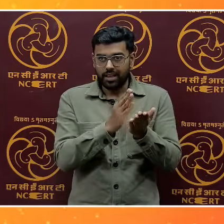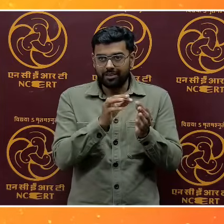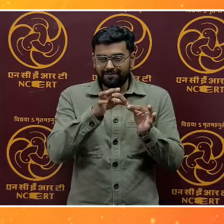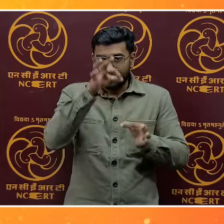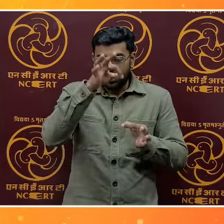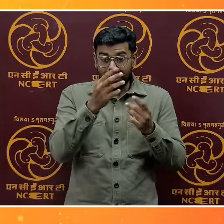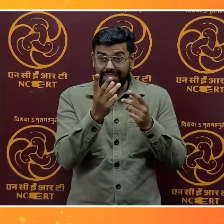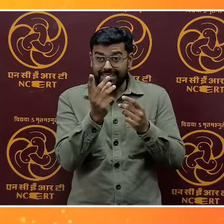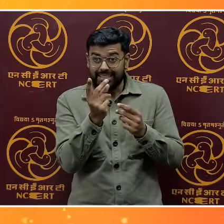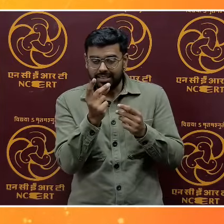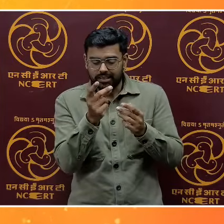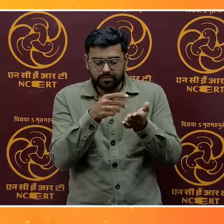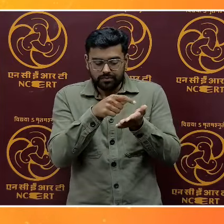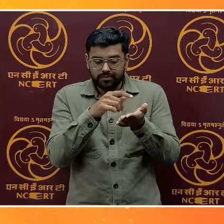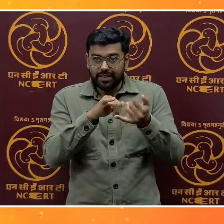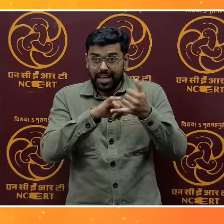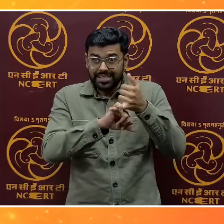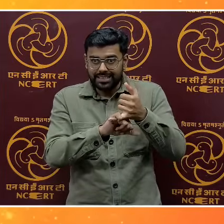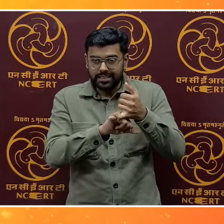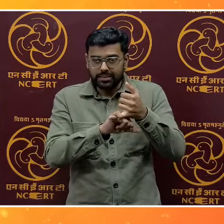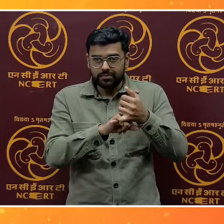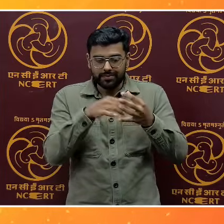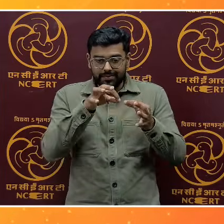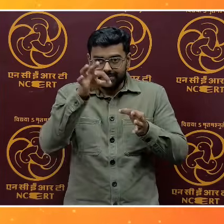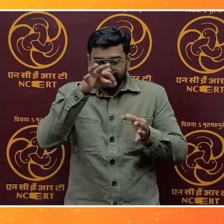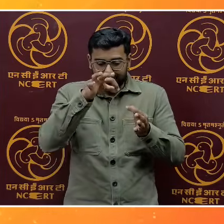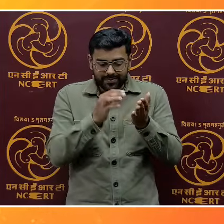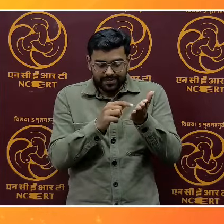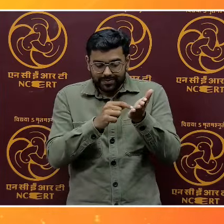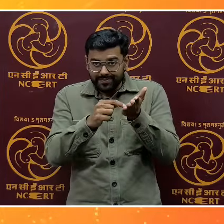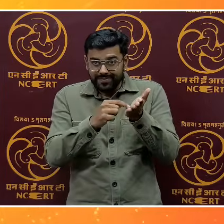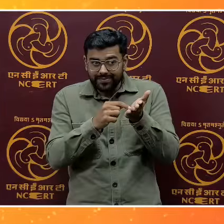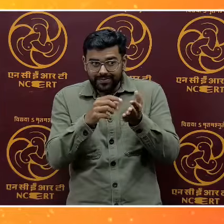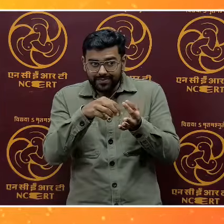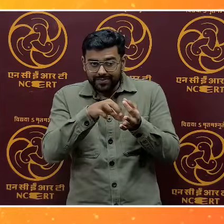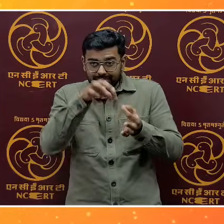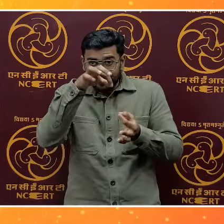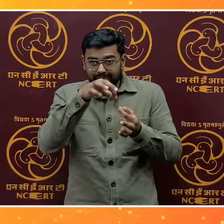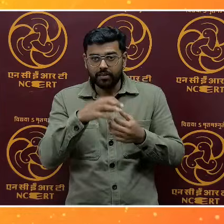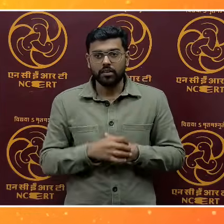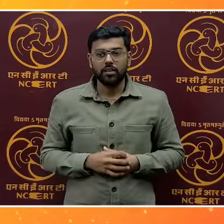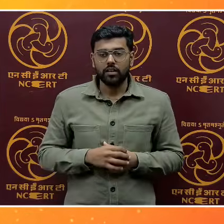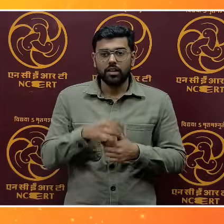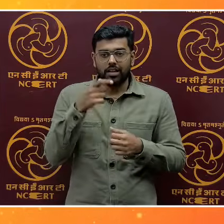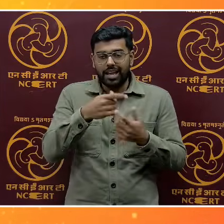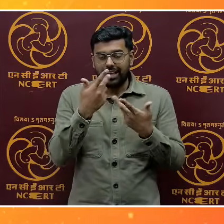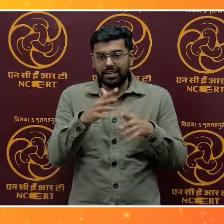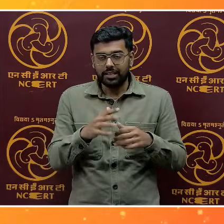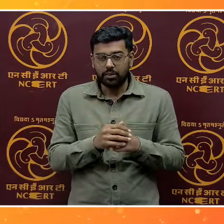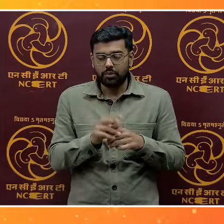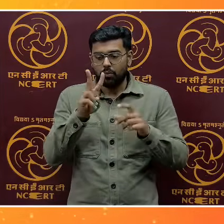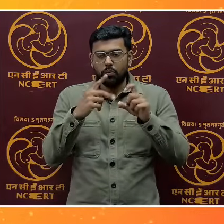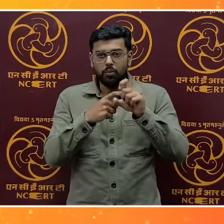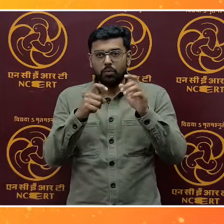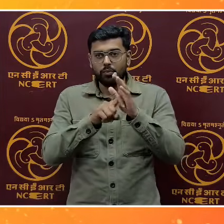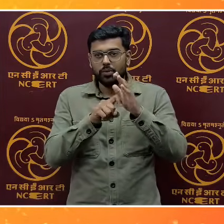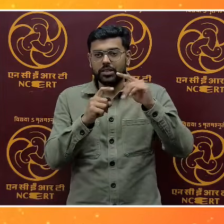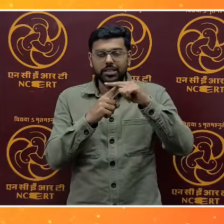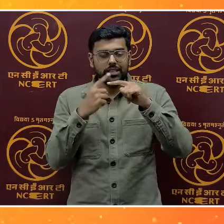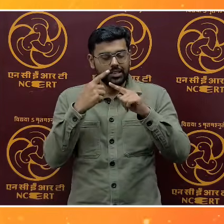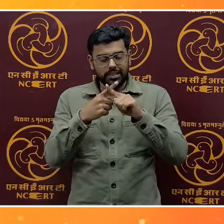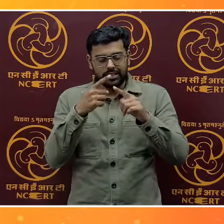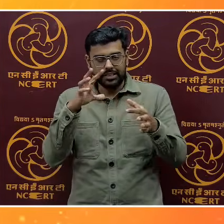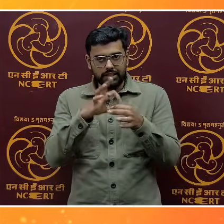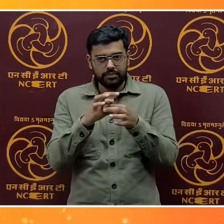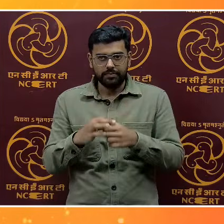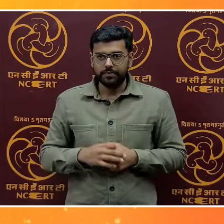height, children, which is the length of the line segment joining the vertex to any point on the circular